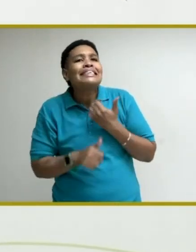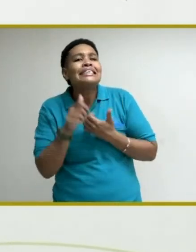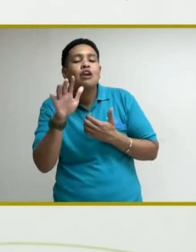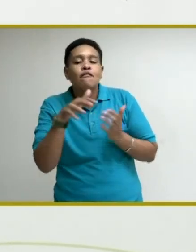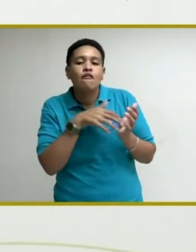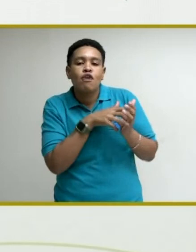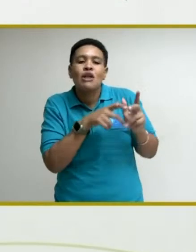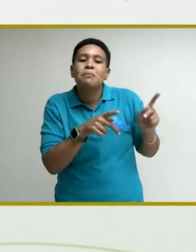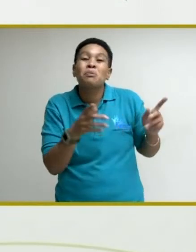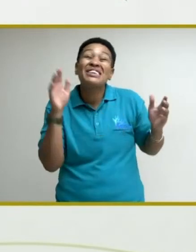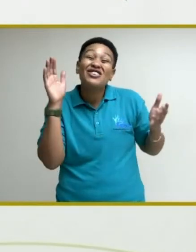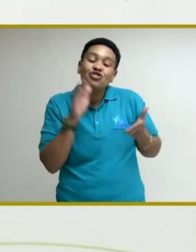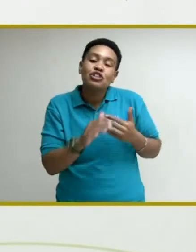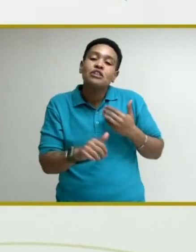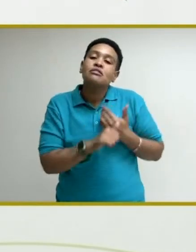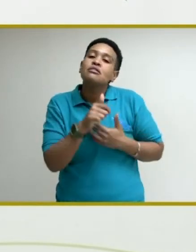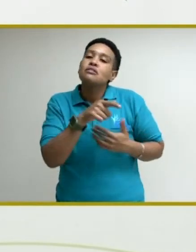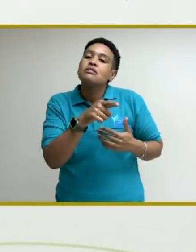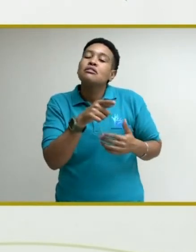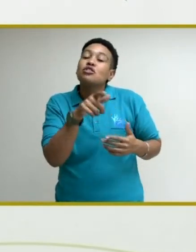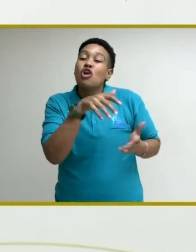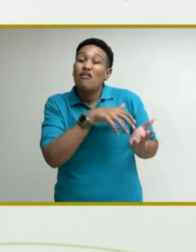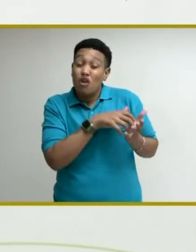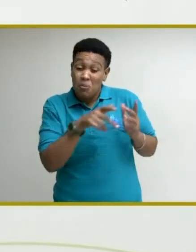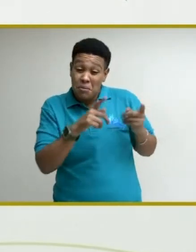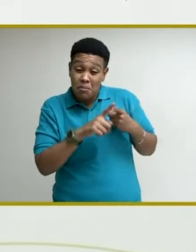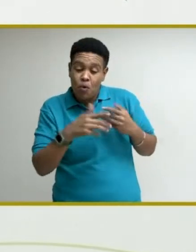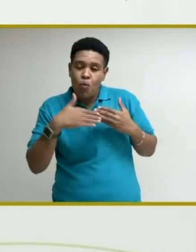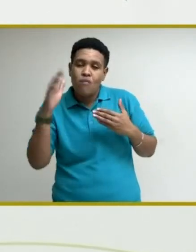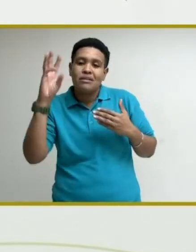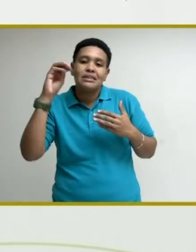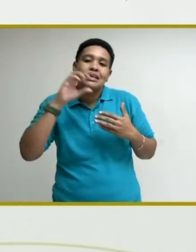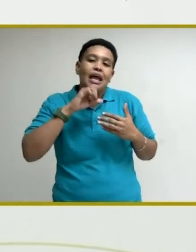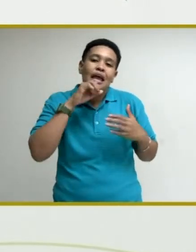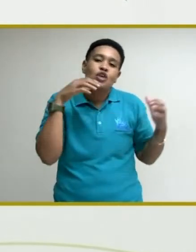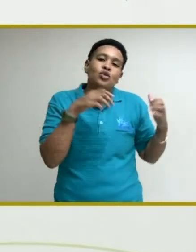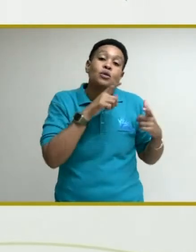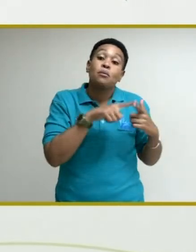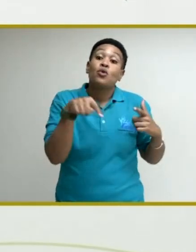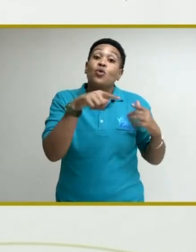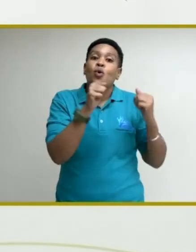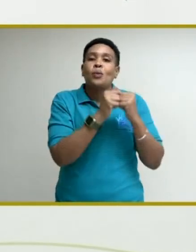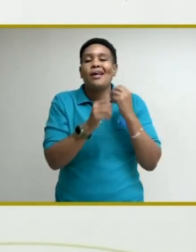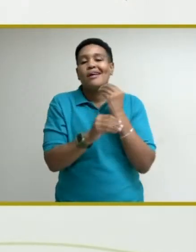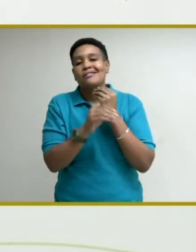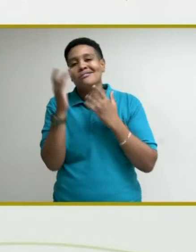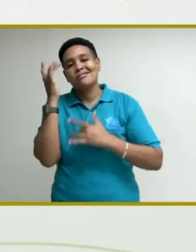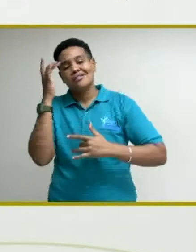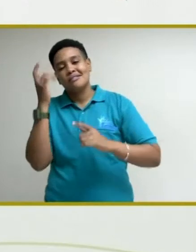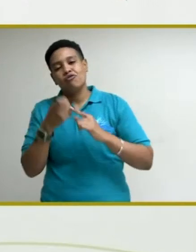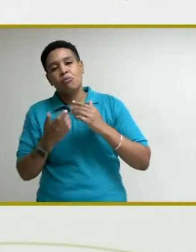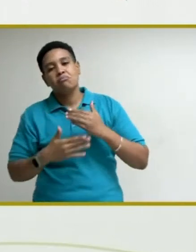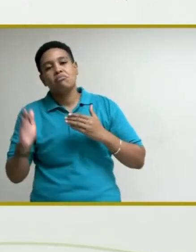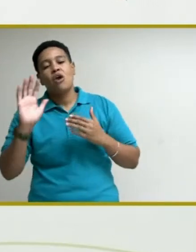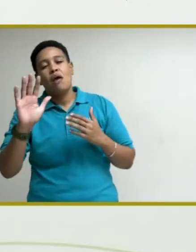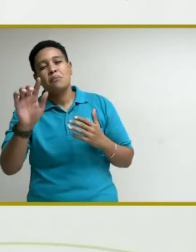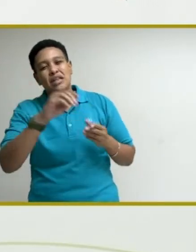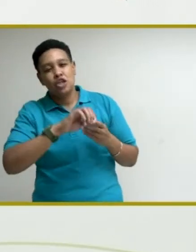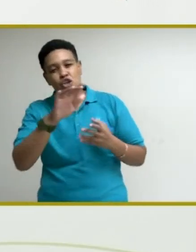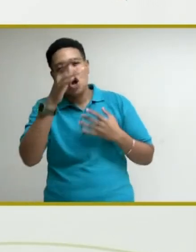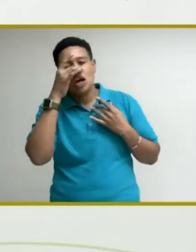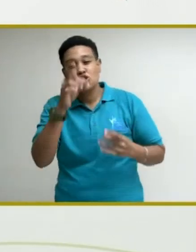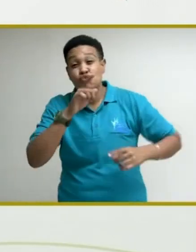vulnerable persons, your over 60 age groups, and those with comorbidities from getting ill. So it is in your interest